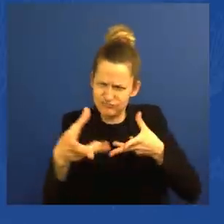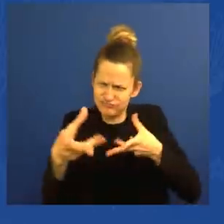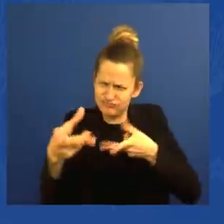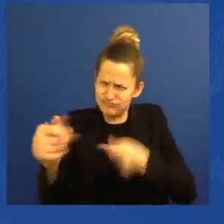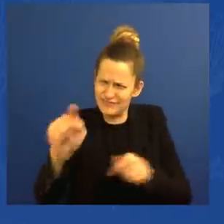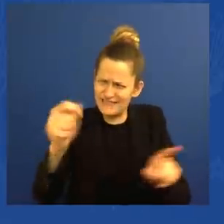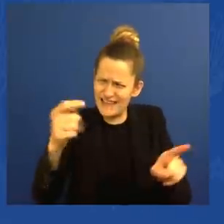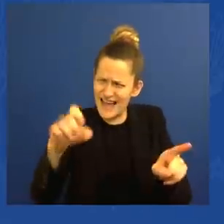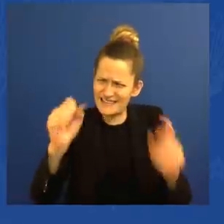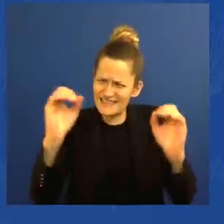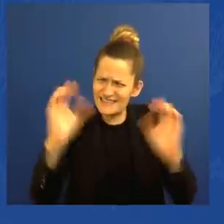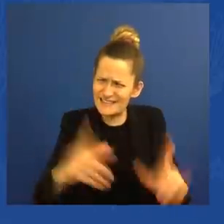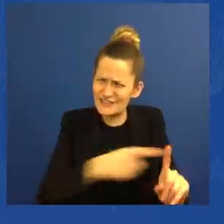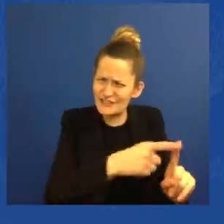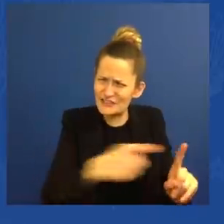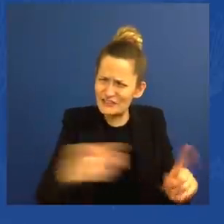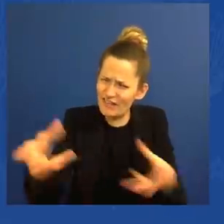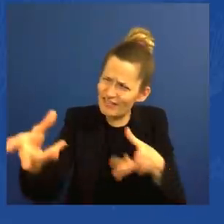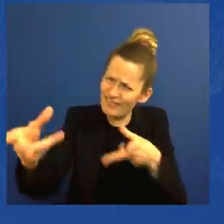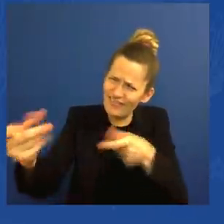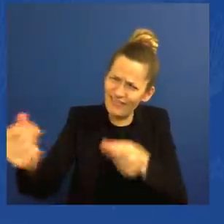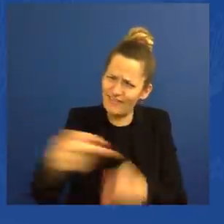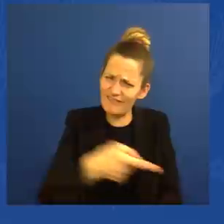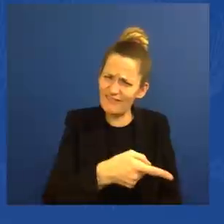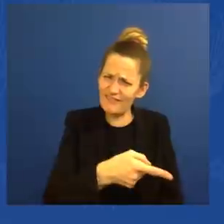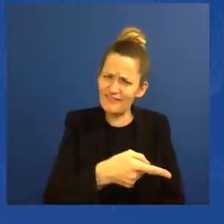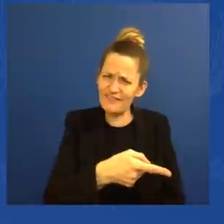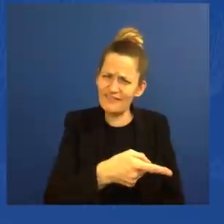I really mean it.